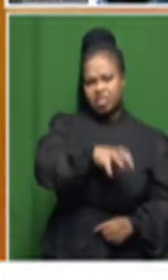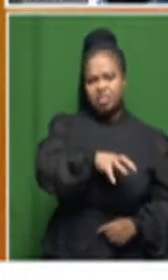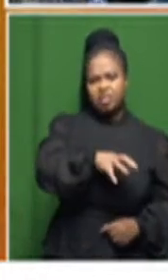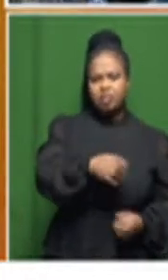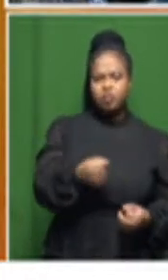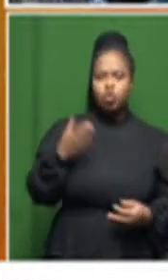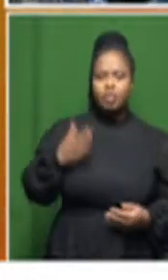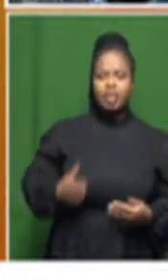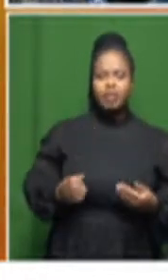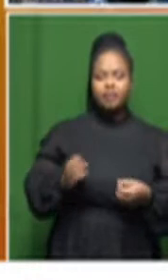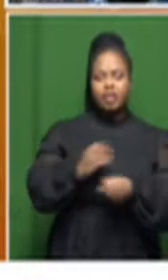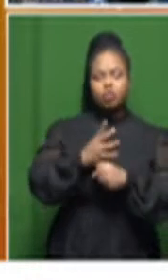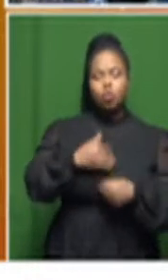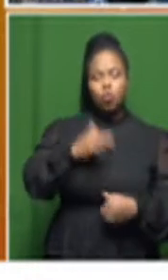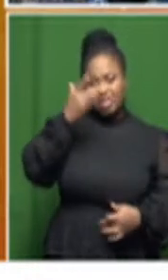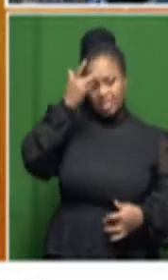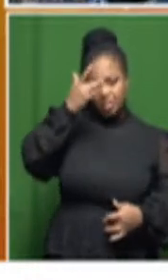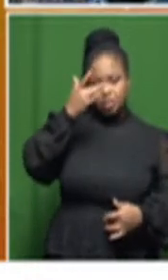and adverse